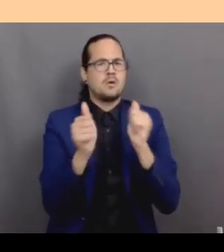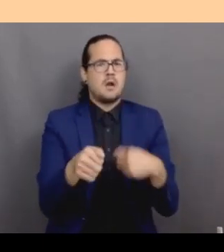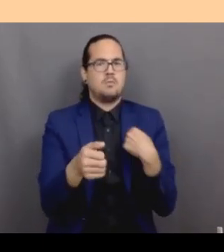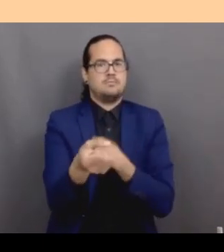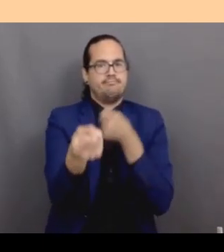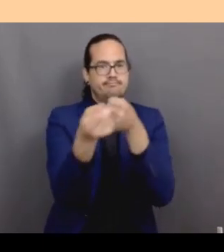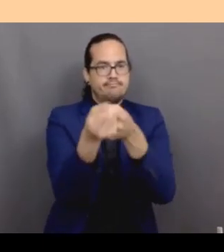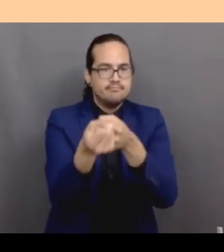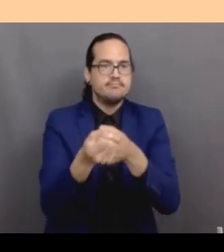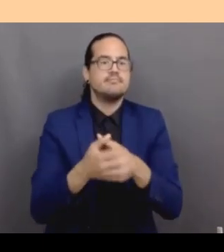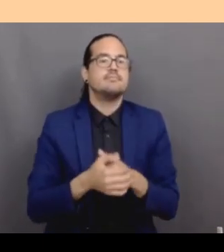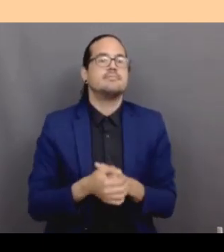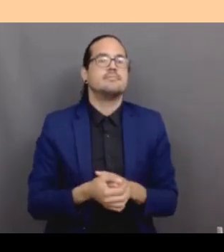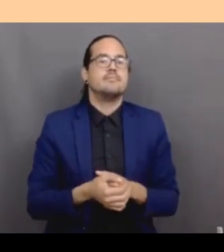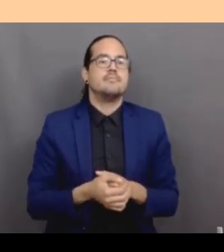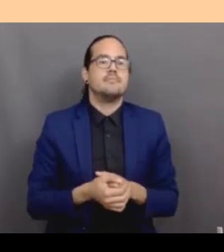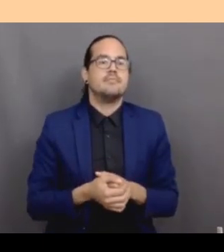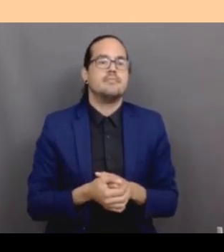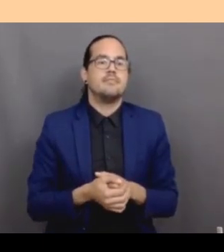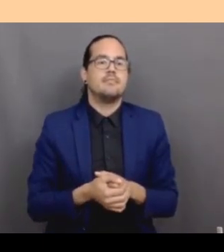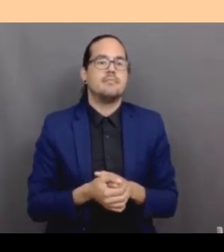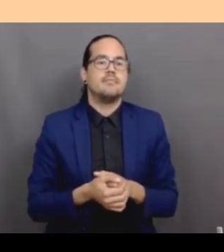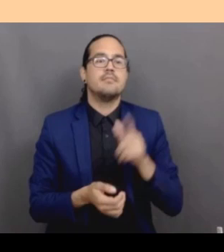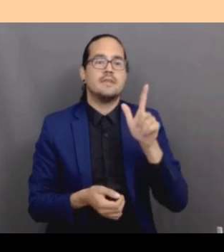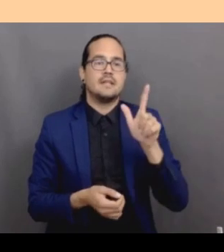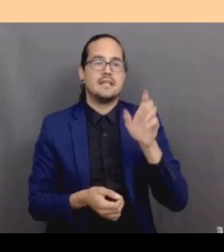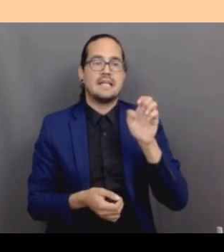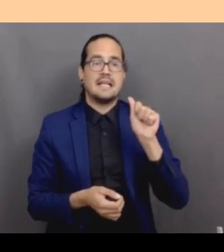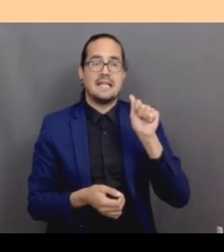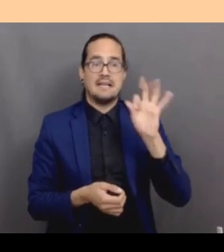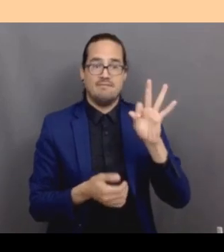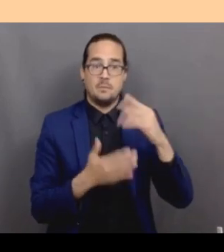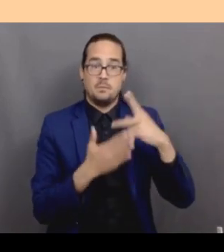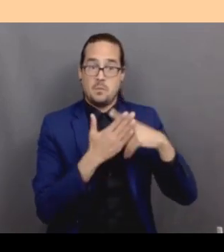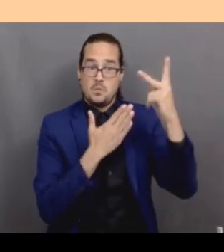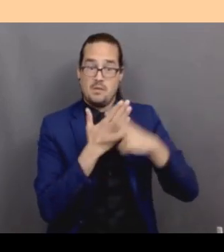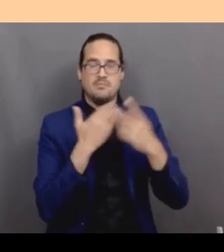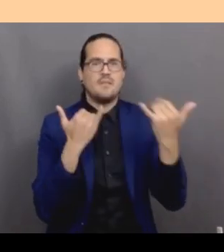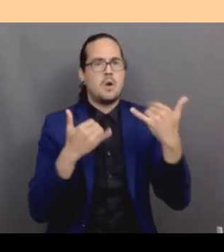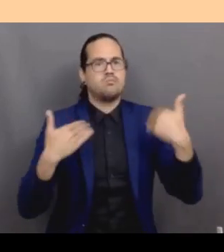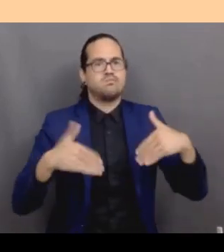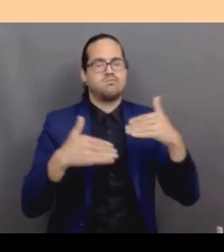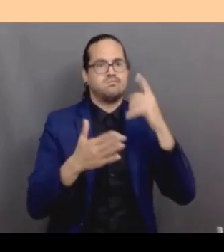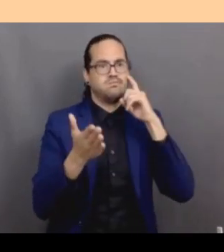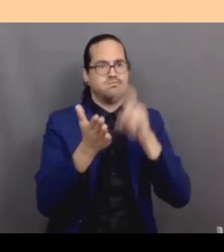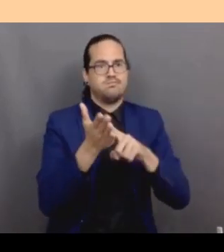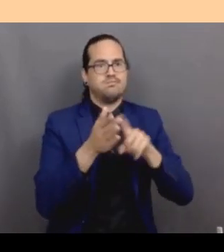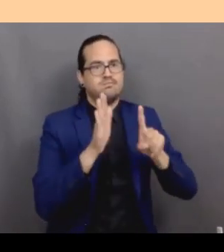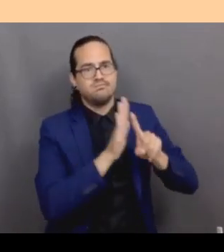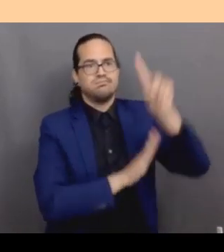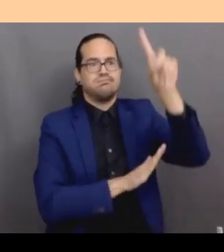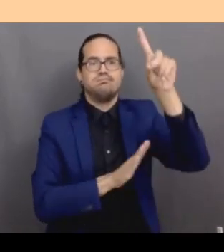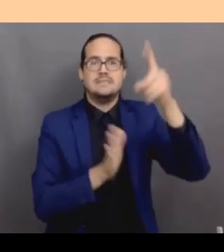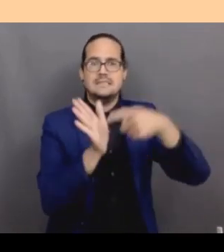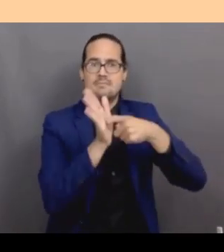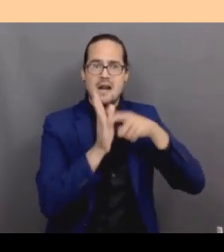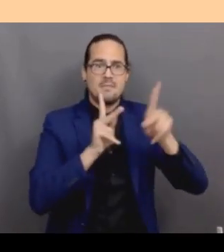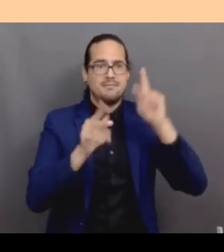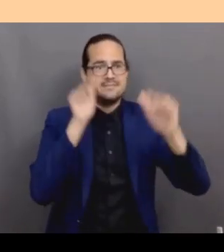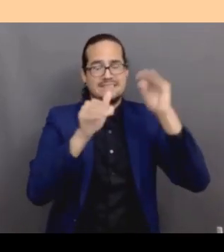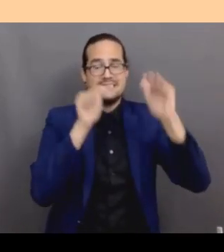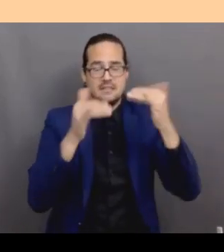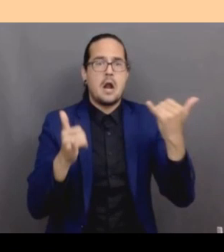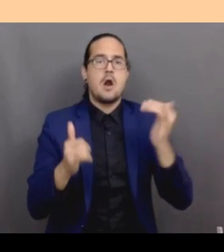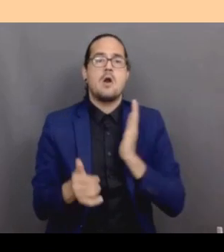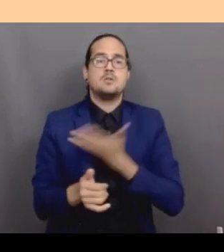tremendous increase in demand, and our staff is working to approve cases in record time. Our call center is processing